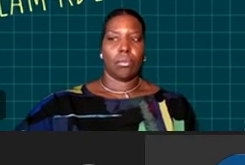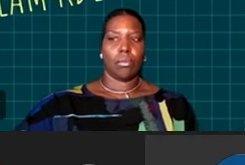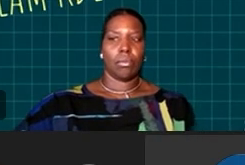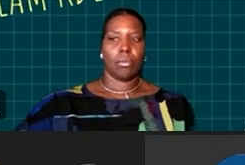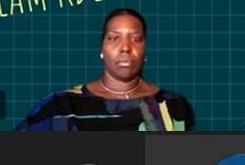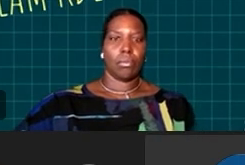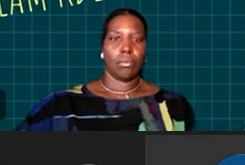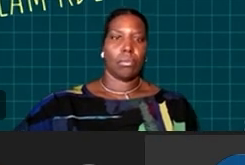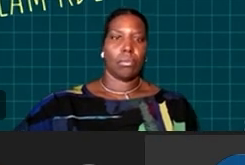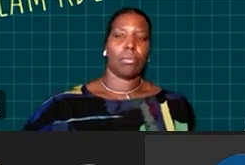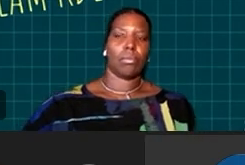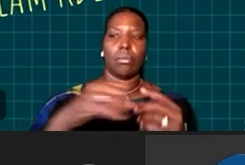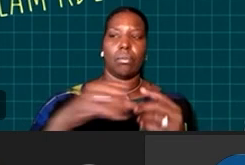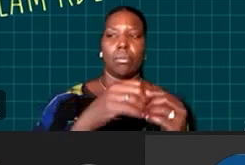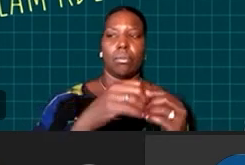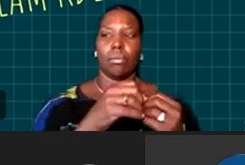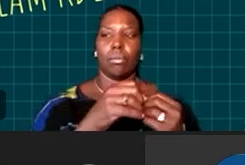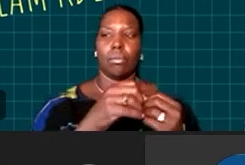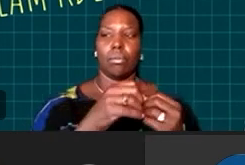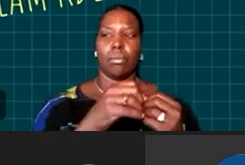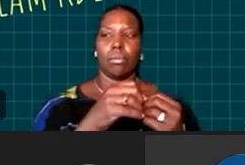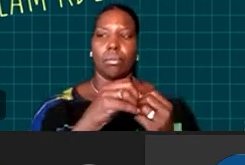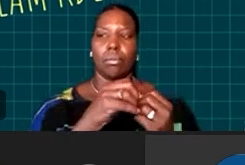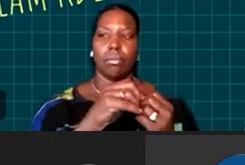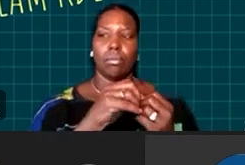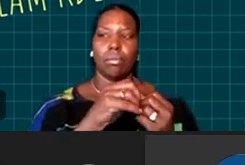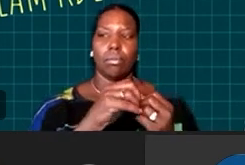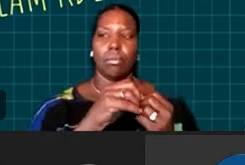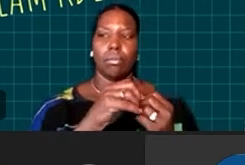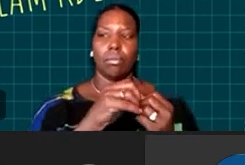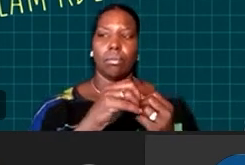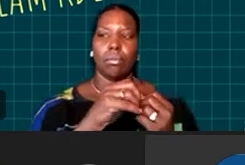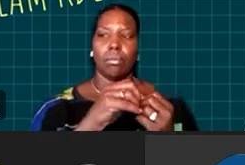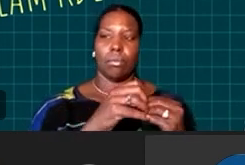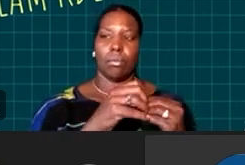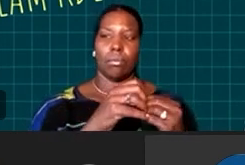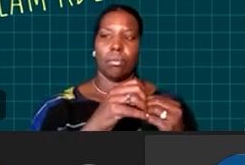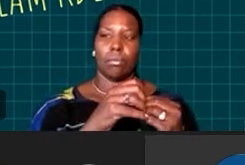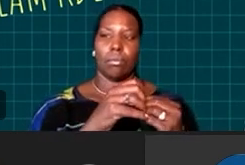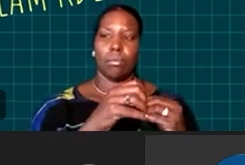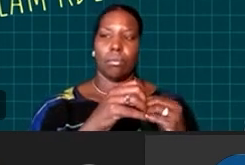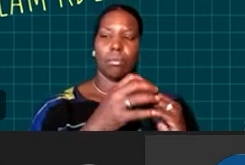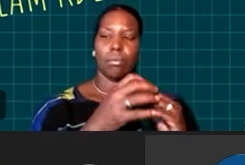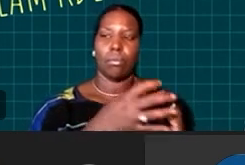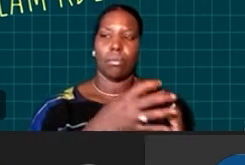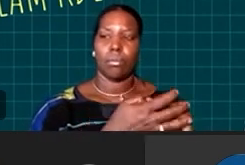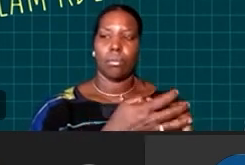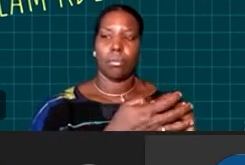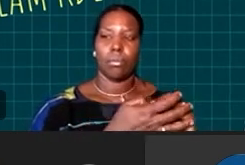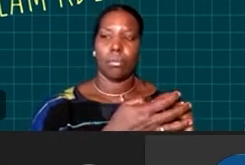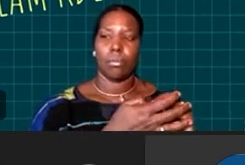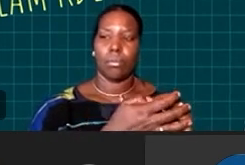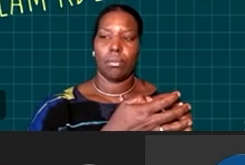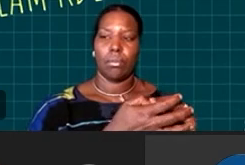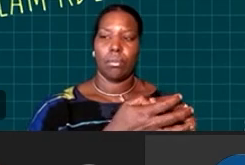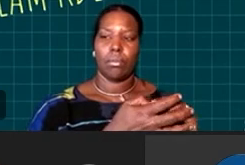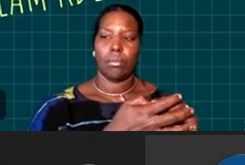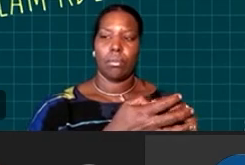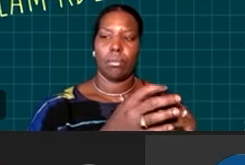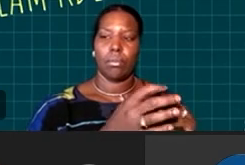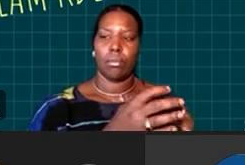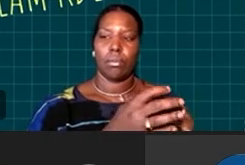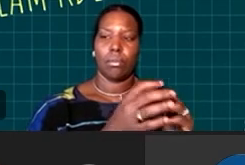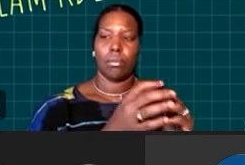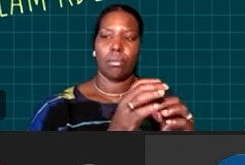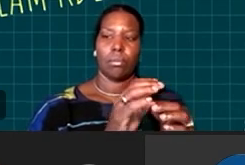by Funds for Learning, and these are their recommendations for what you should consider including in your RFP. So I'm not going to